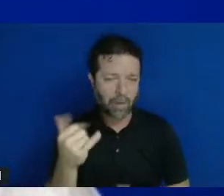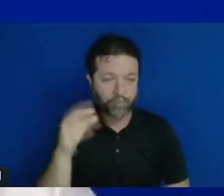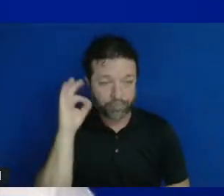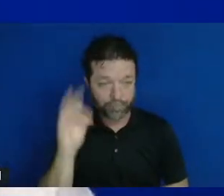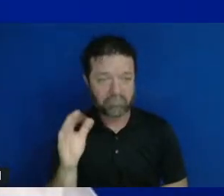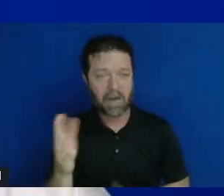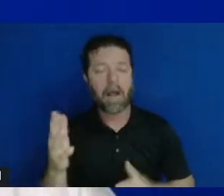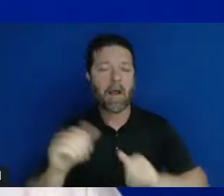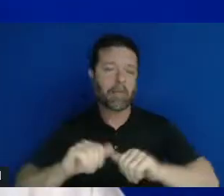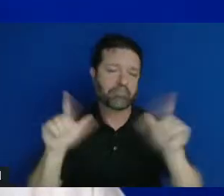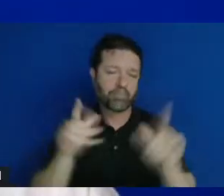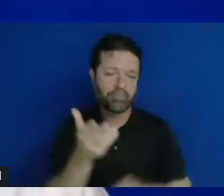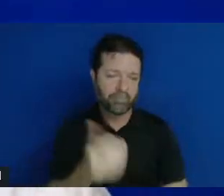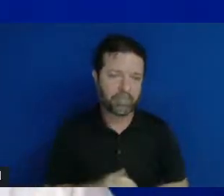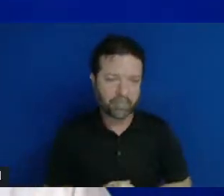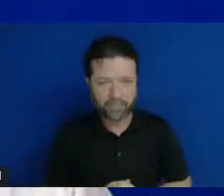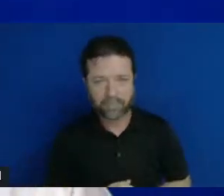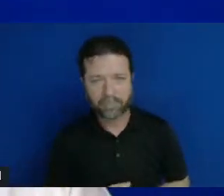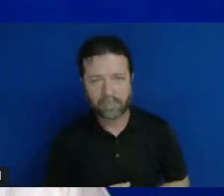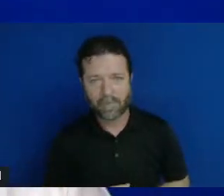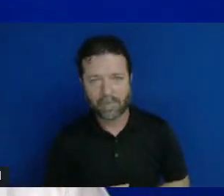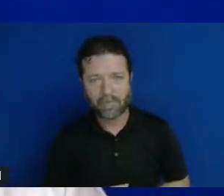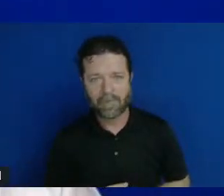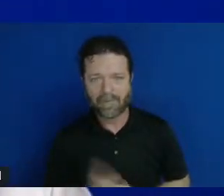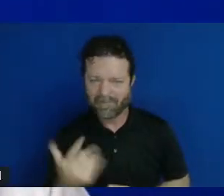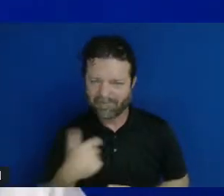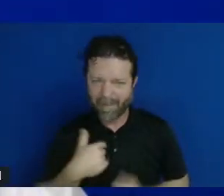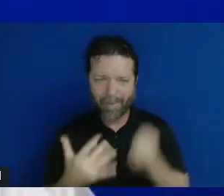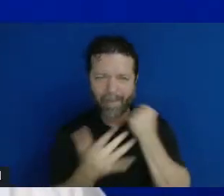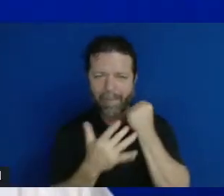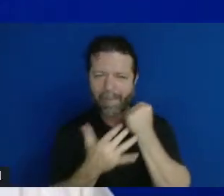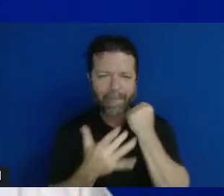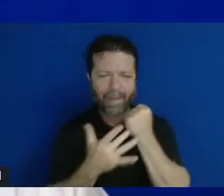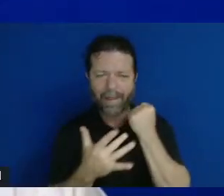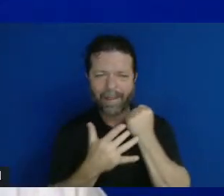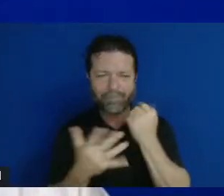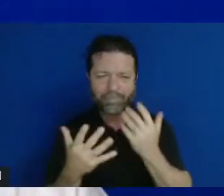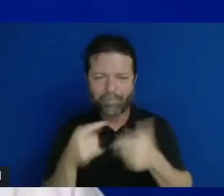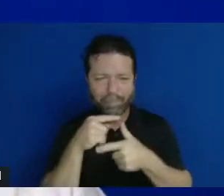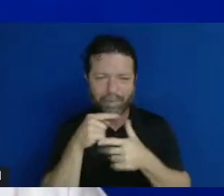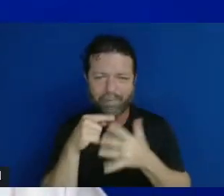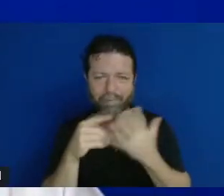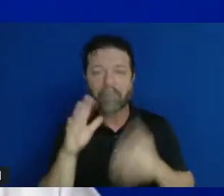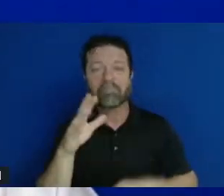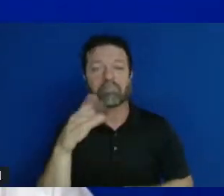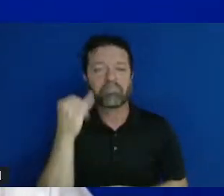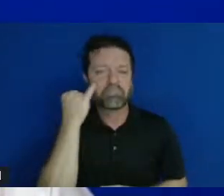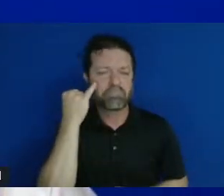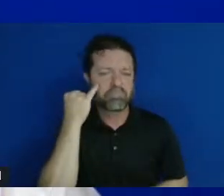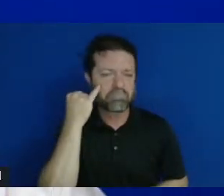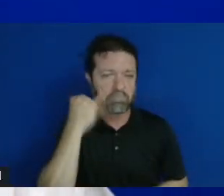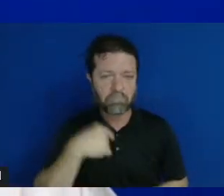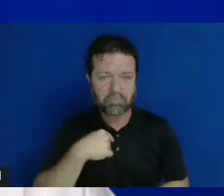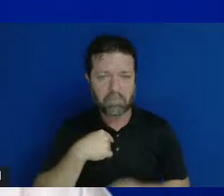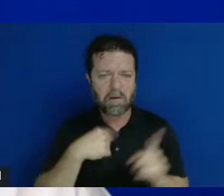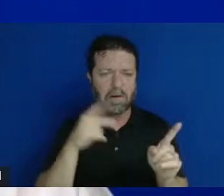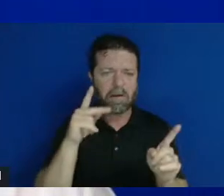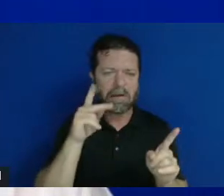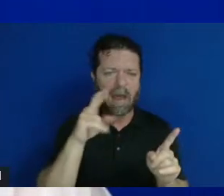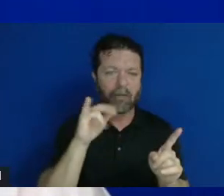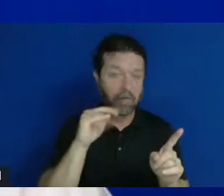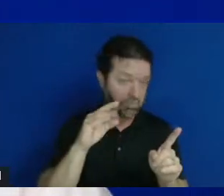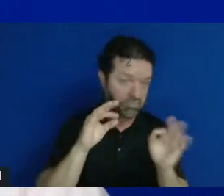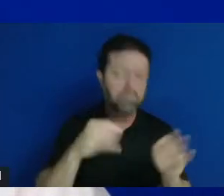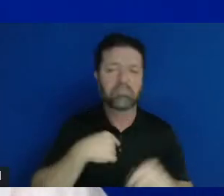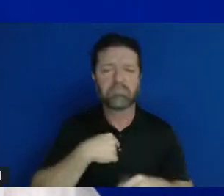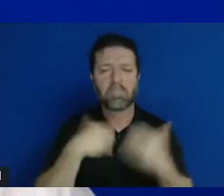lot of technical difficulties here, but yeah, I have, if you don't mind, Kevin, I have a few tips that I can give the other